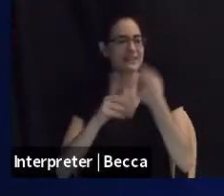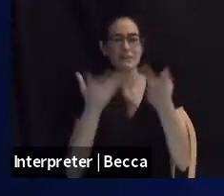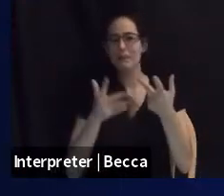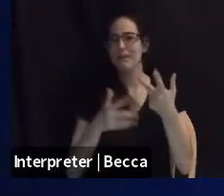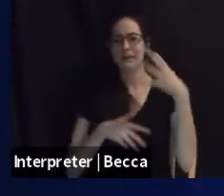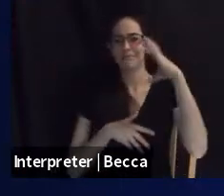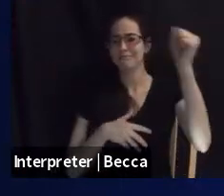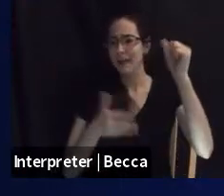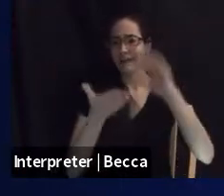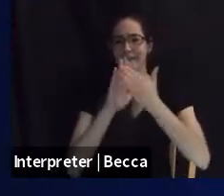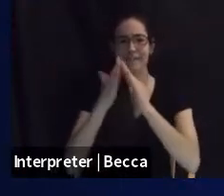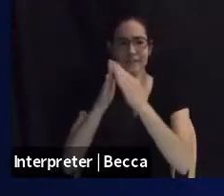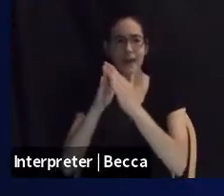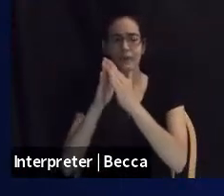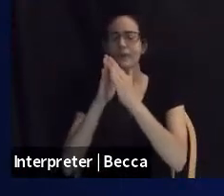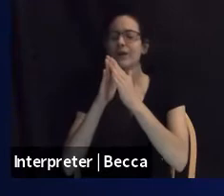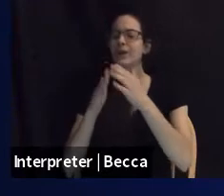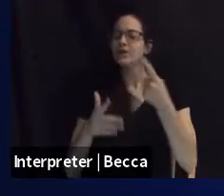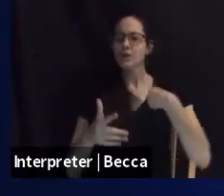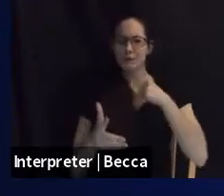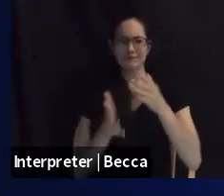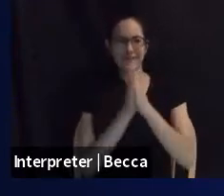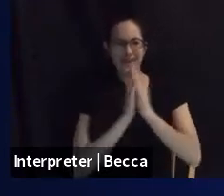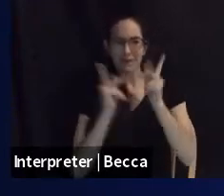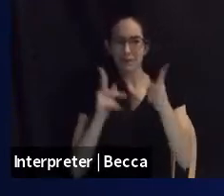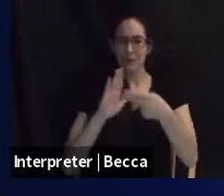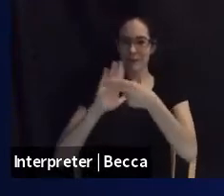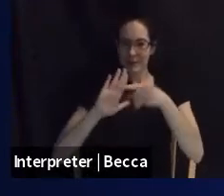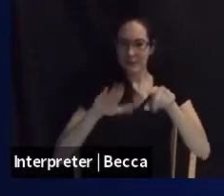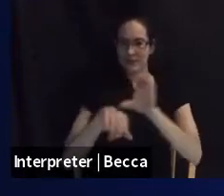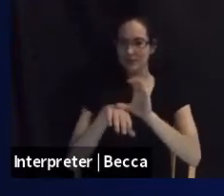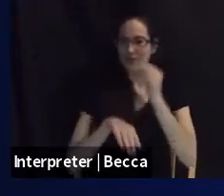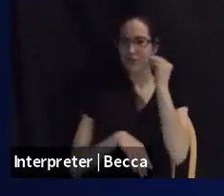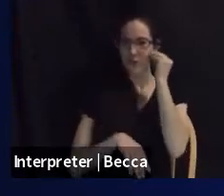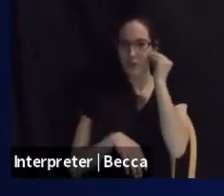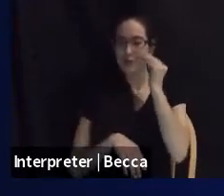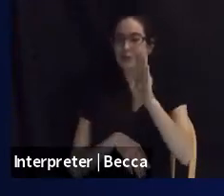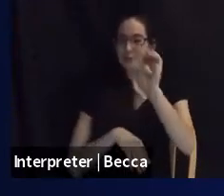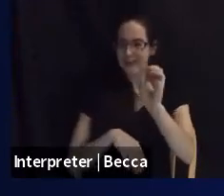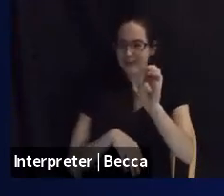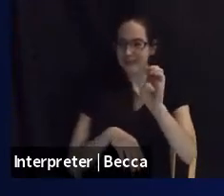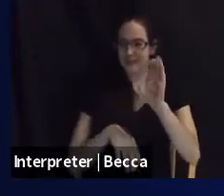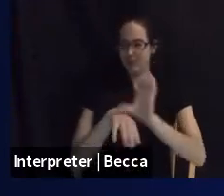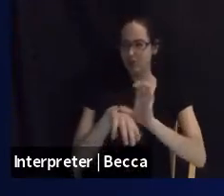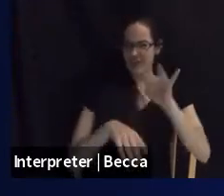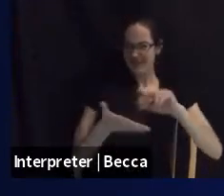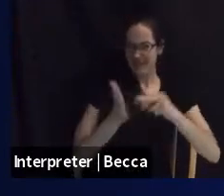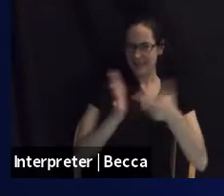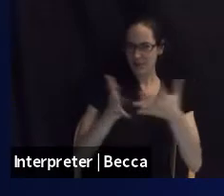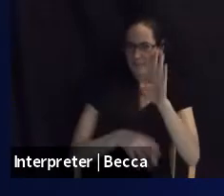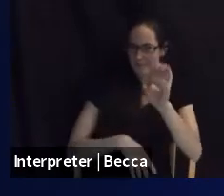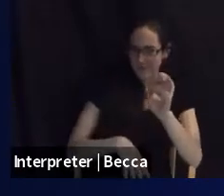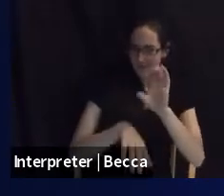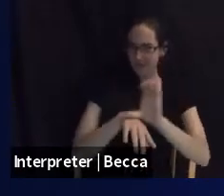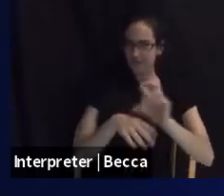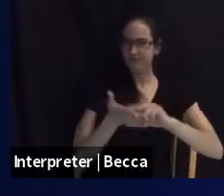doing what they do. Why don't we ask people who call Gateway home to be the church? And what does that mean? What does it mean to be the church? It